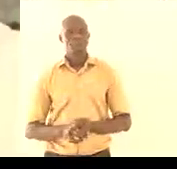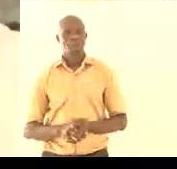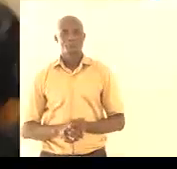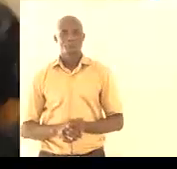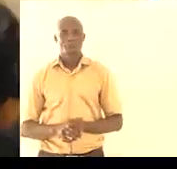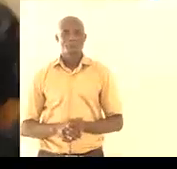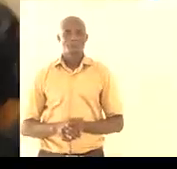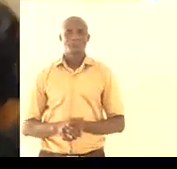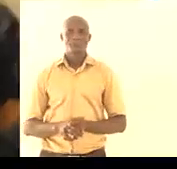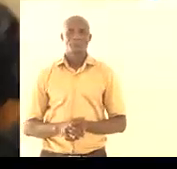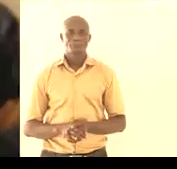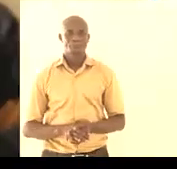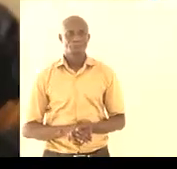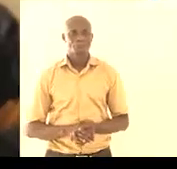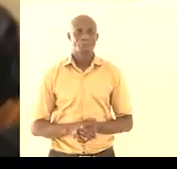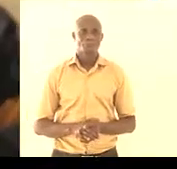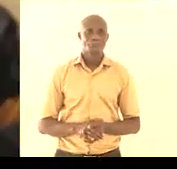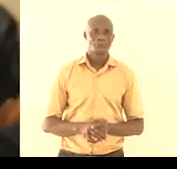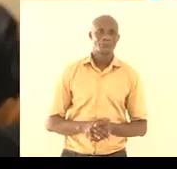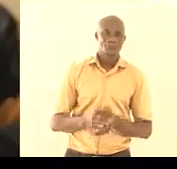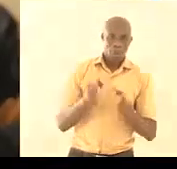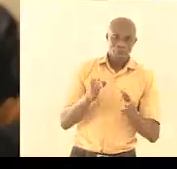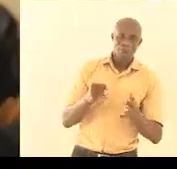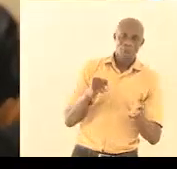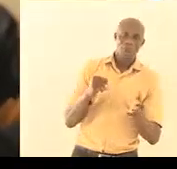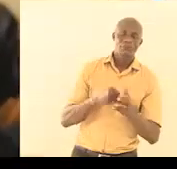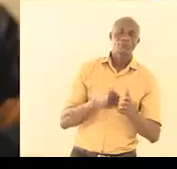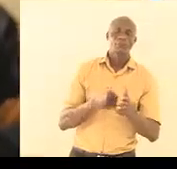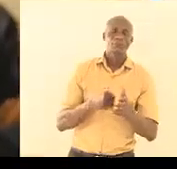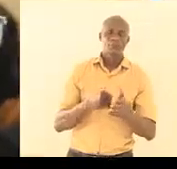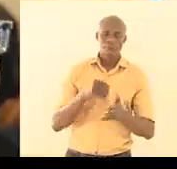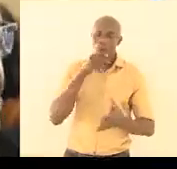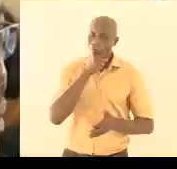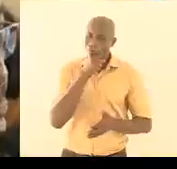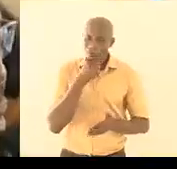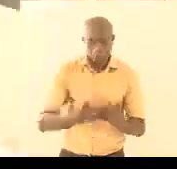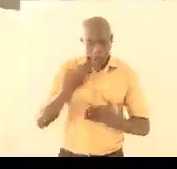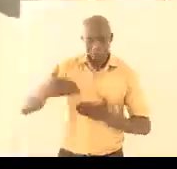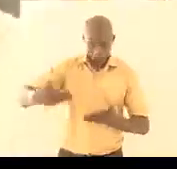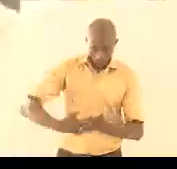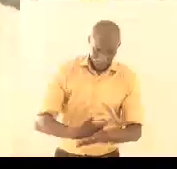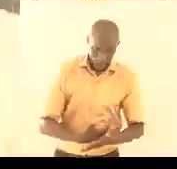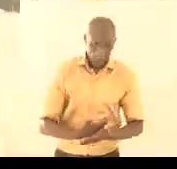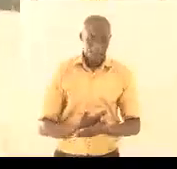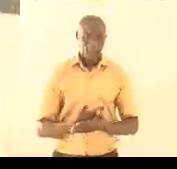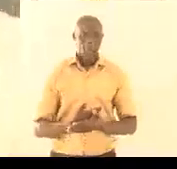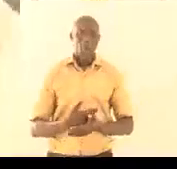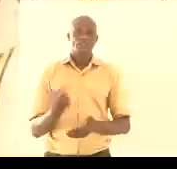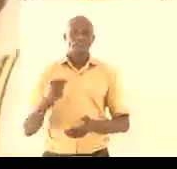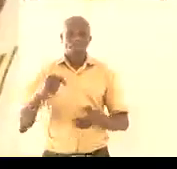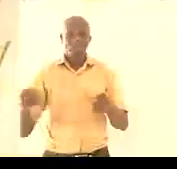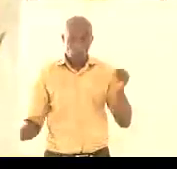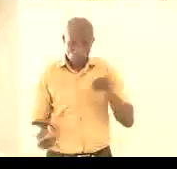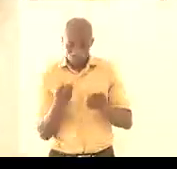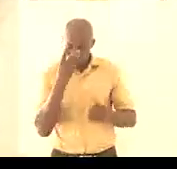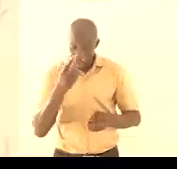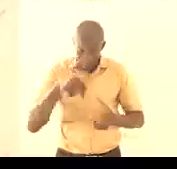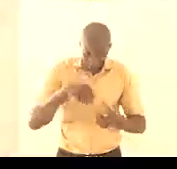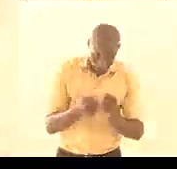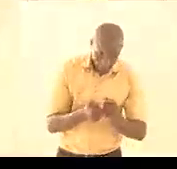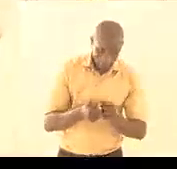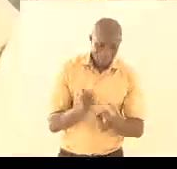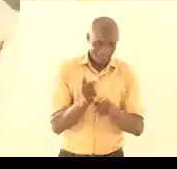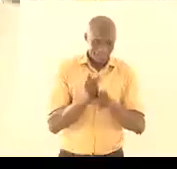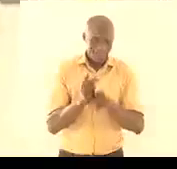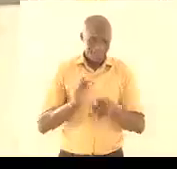And when the thing is old, they buy new ones. So the more we see the problem, the more we take care